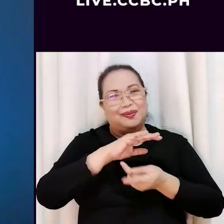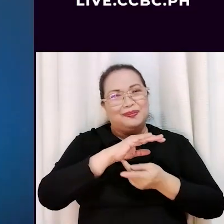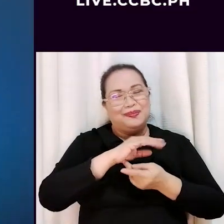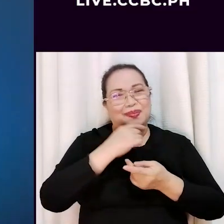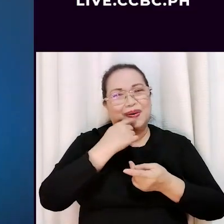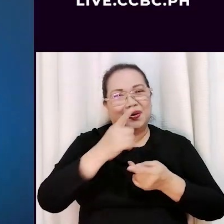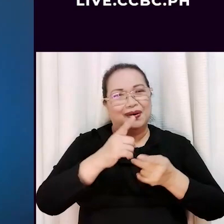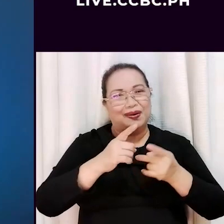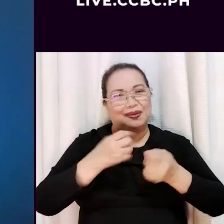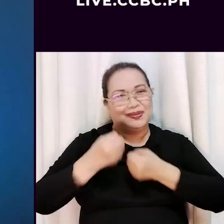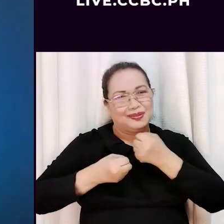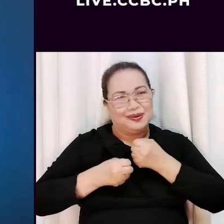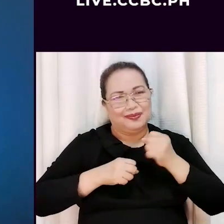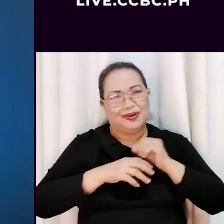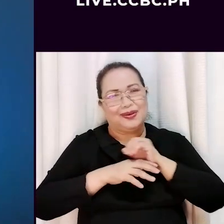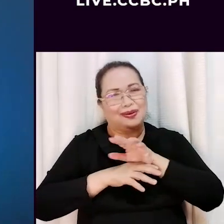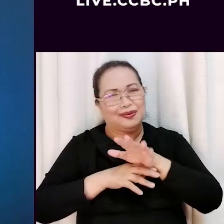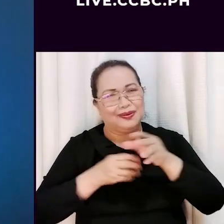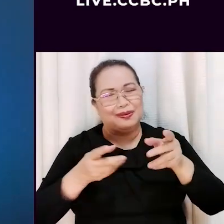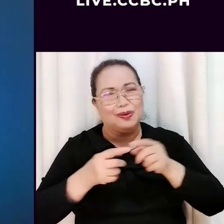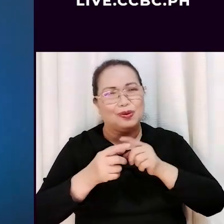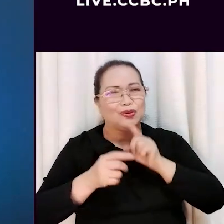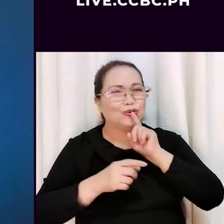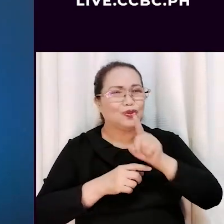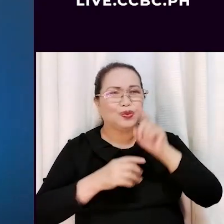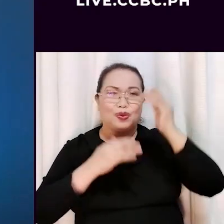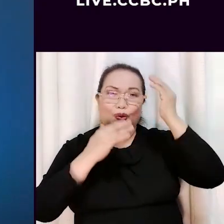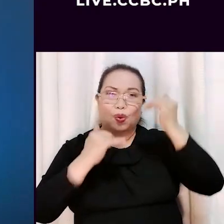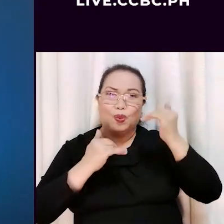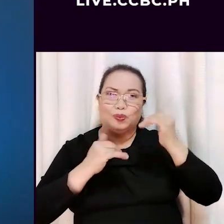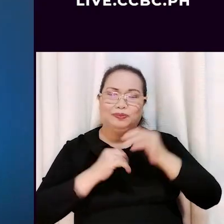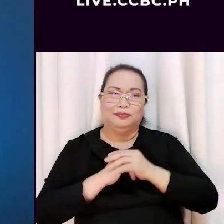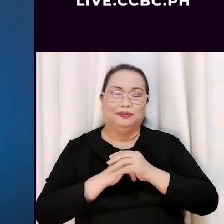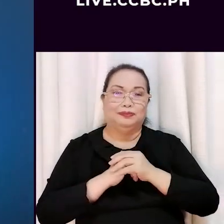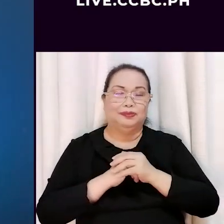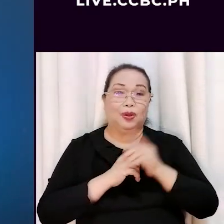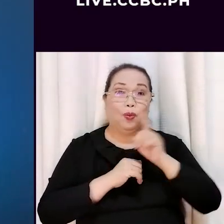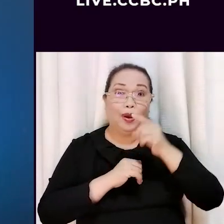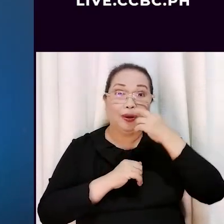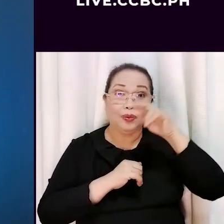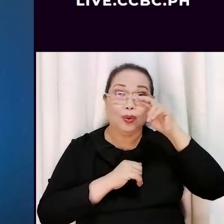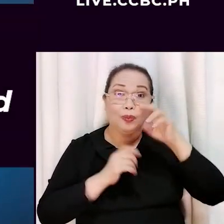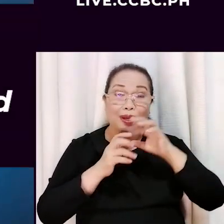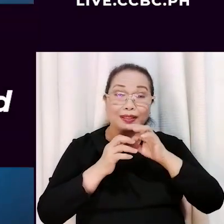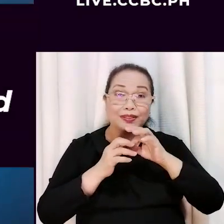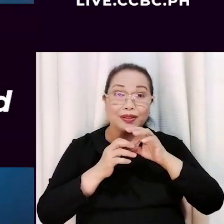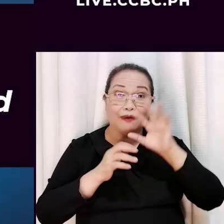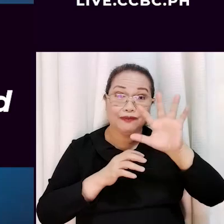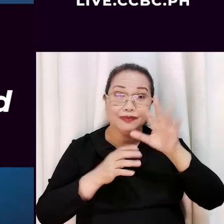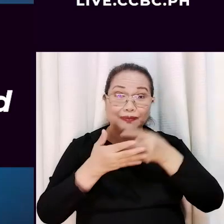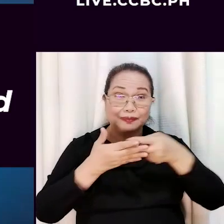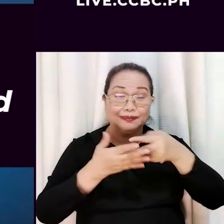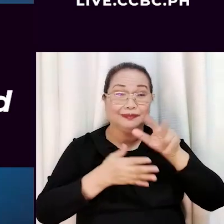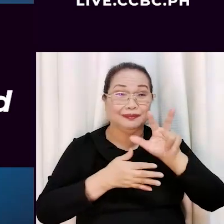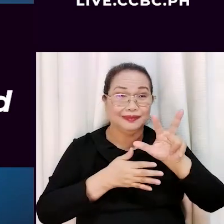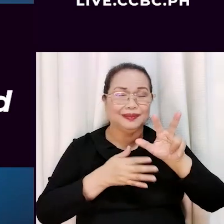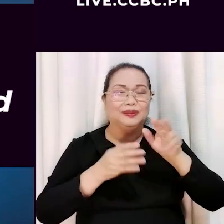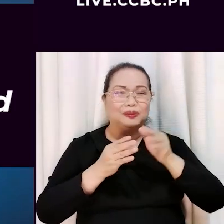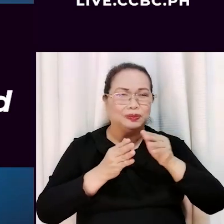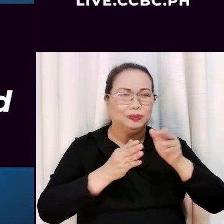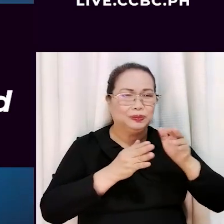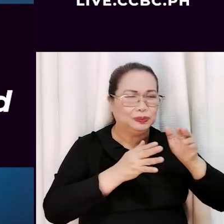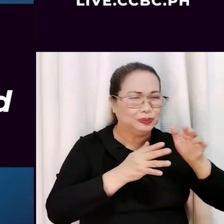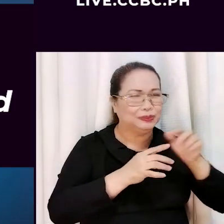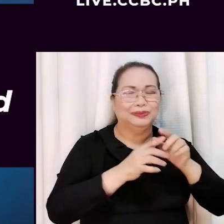brings about sure hope. Where do we learn that? Romans 5. Verse 3 and onwards. And